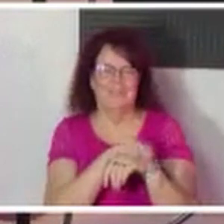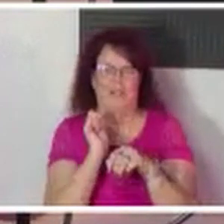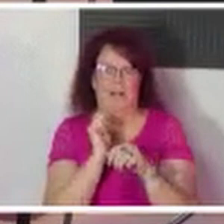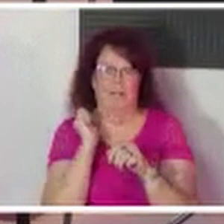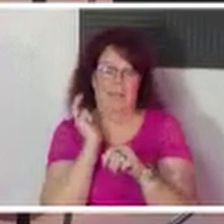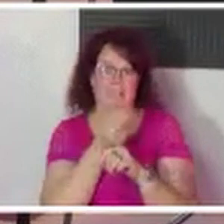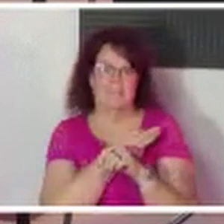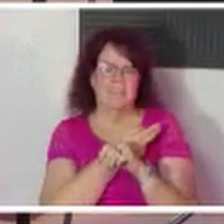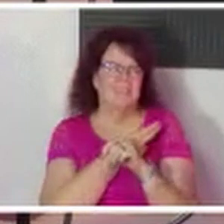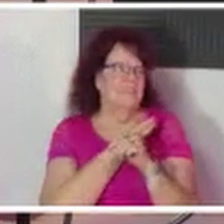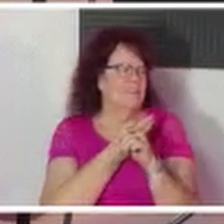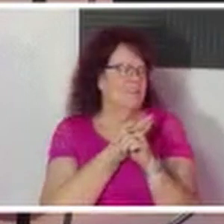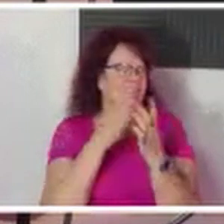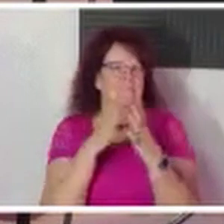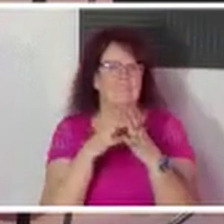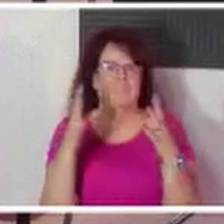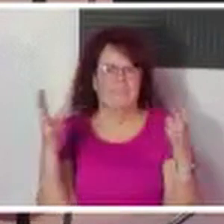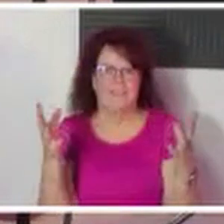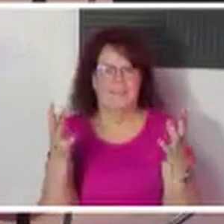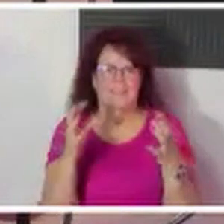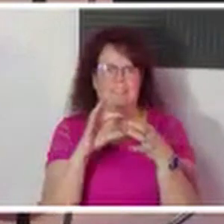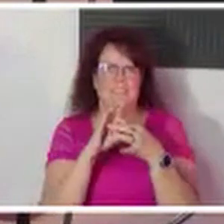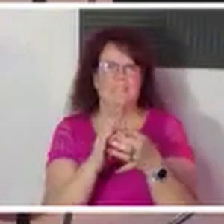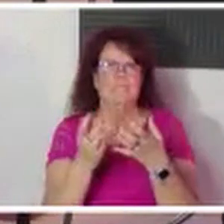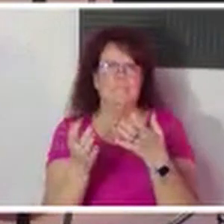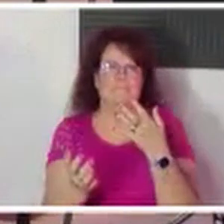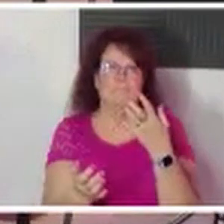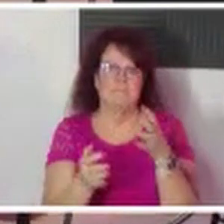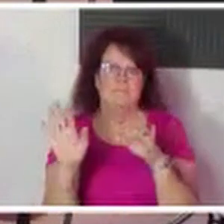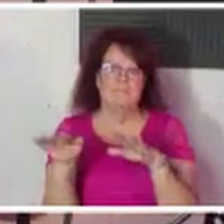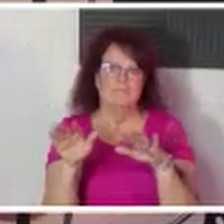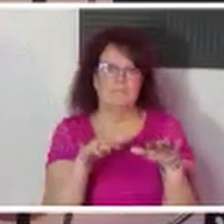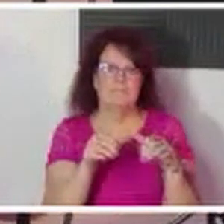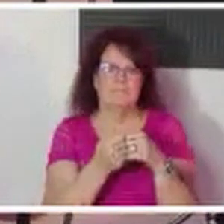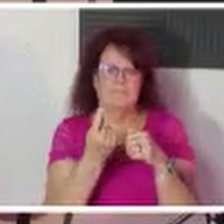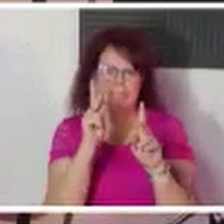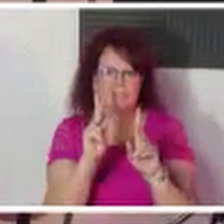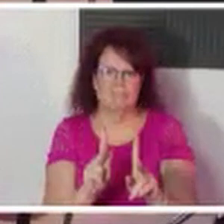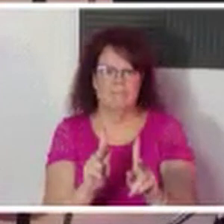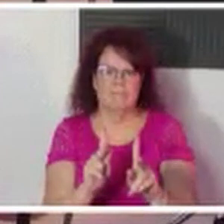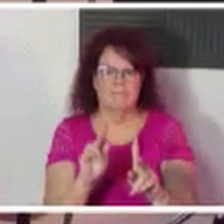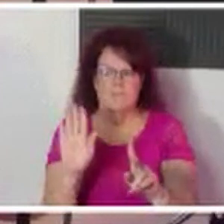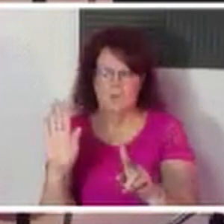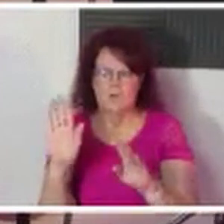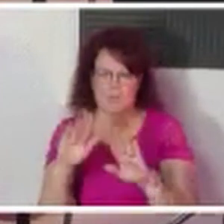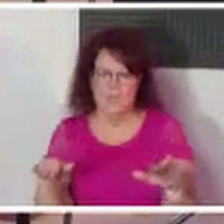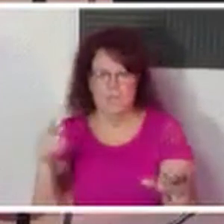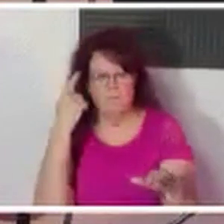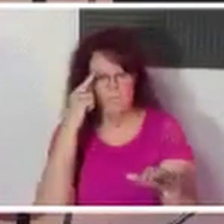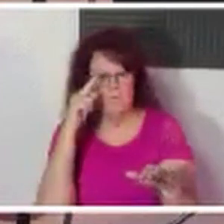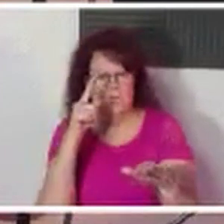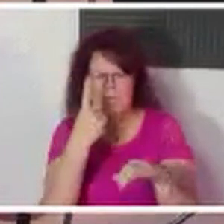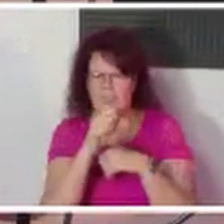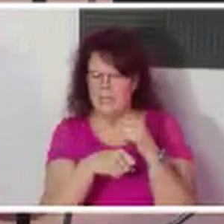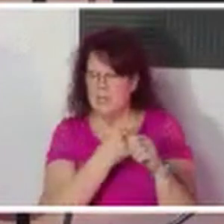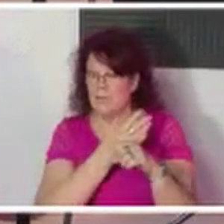It was a lot. I hung out with one person and her child for a